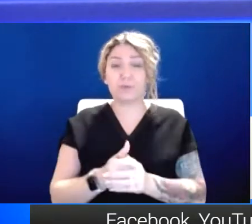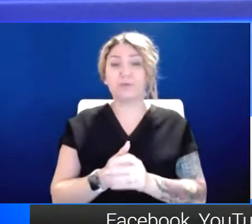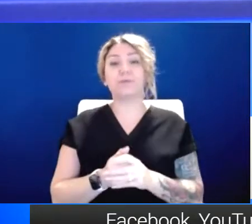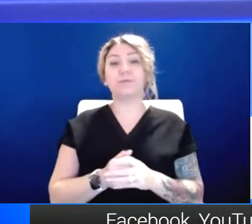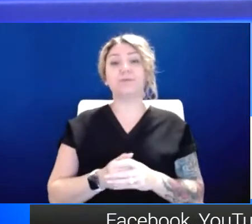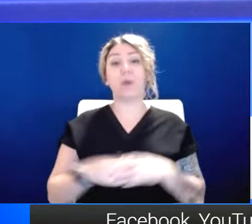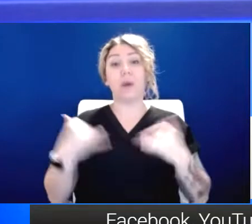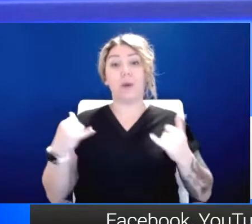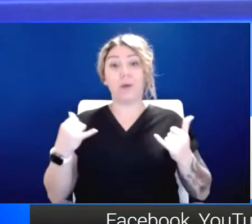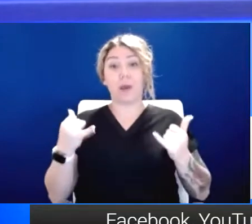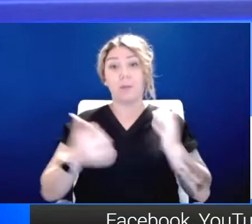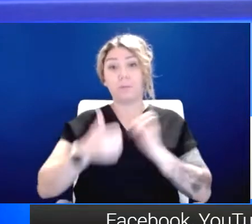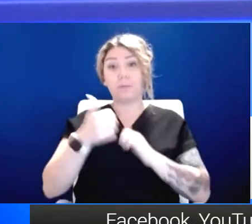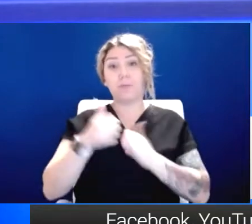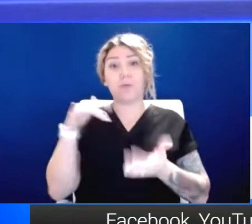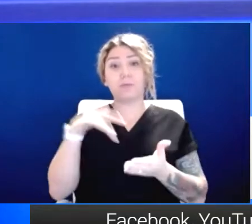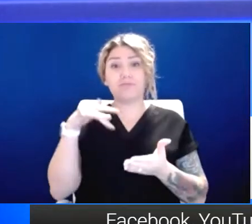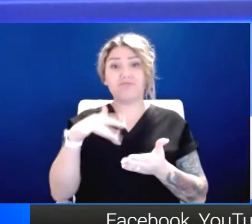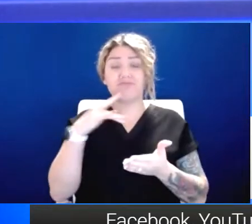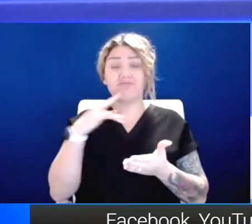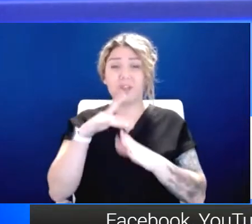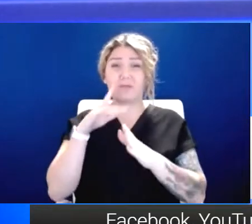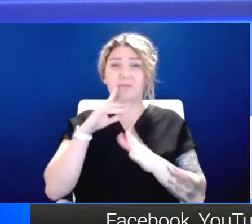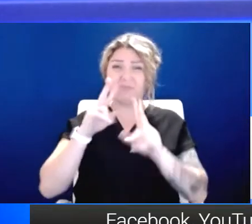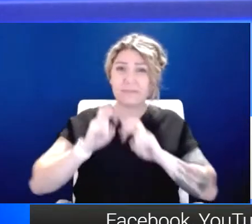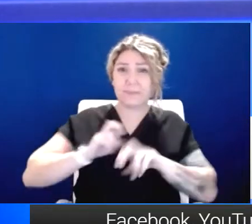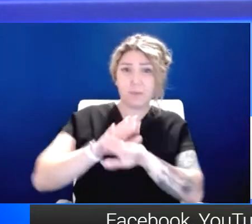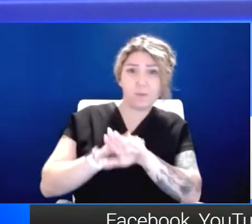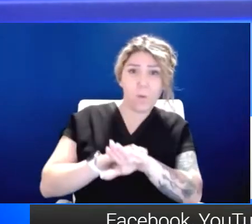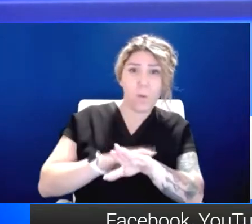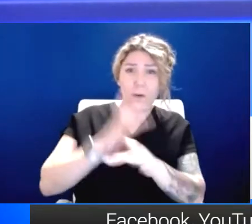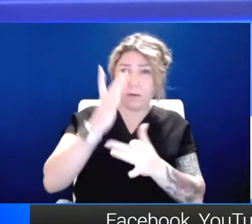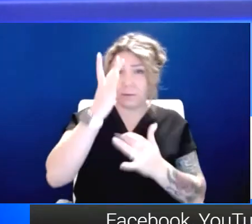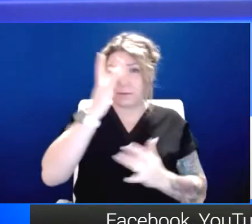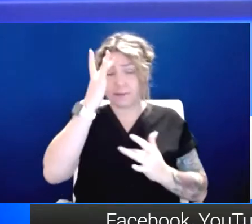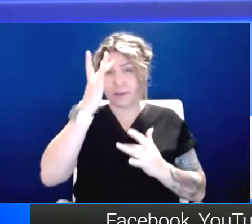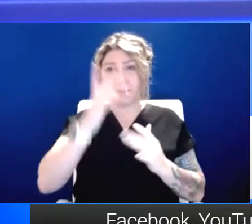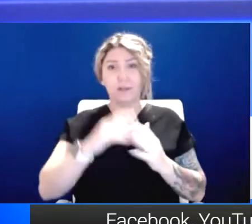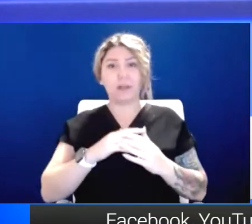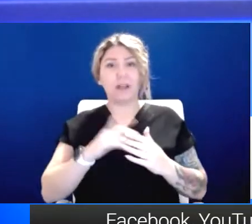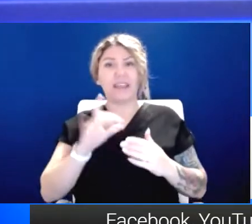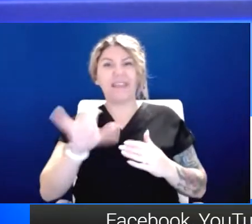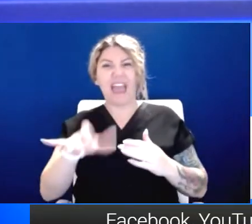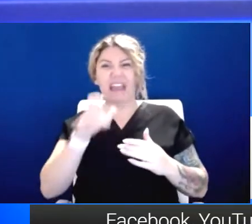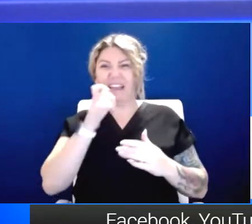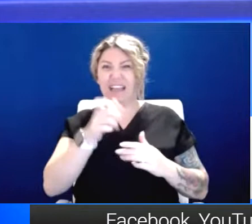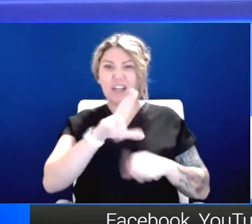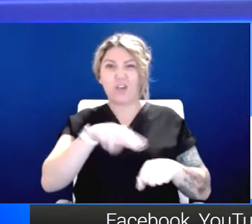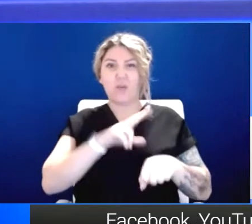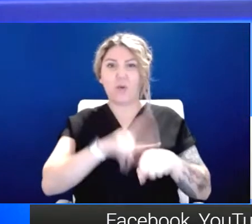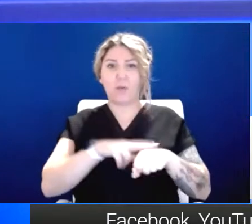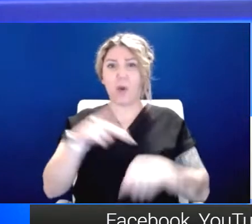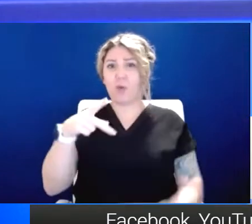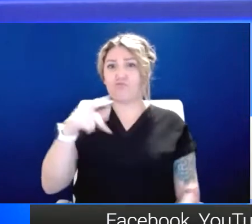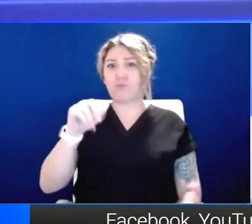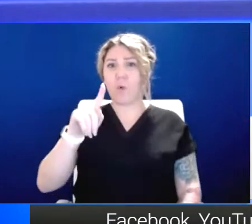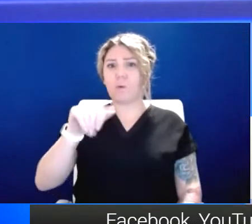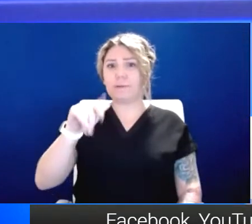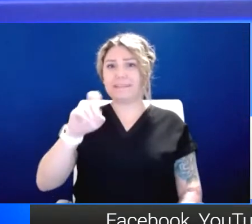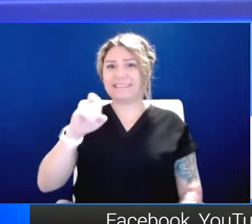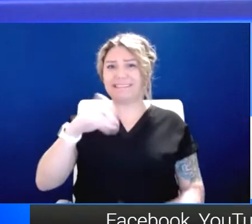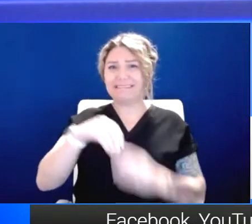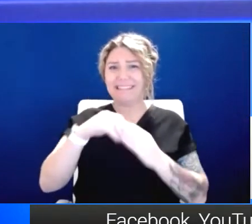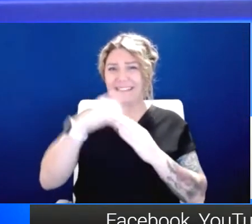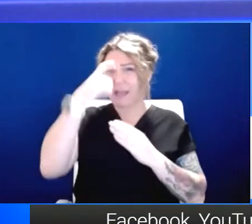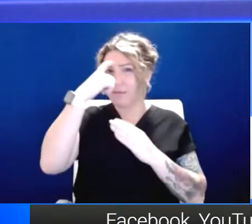most of the studies looking at slowing the disease progression is looking at abnormal proteins in the brain cells. And we feel that if we